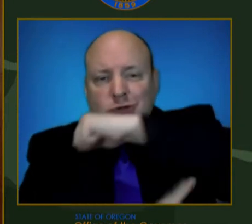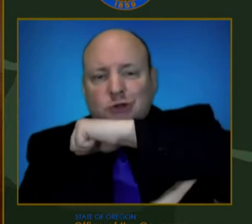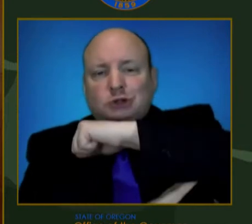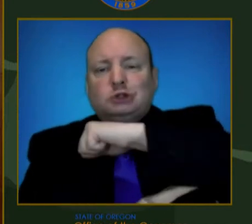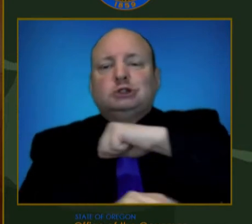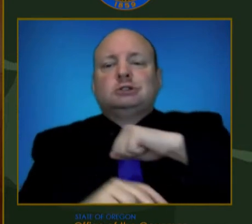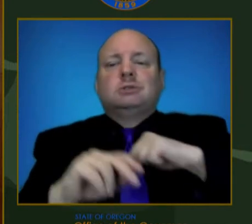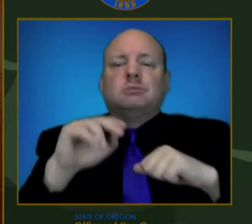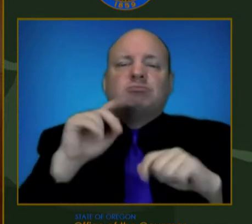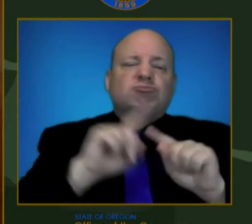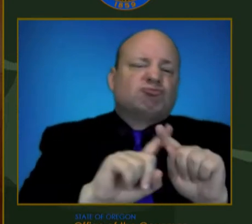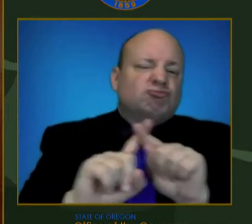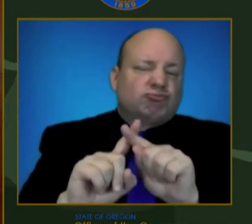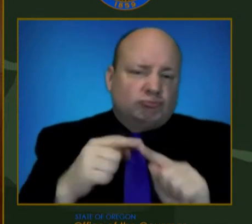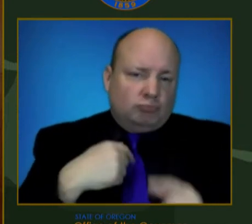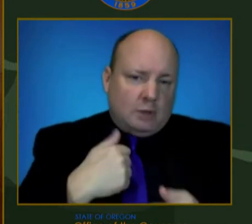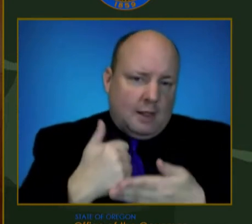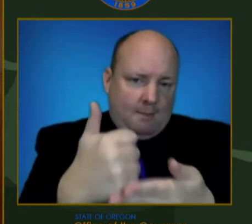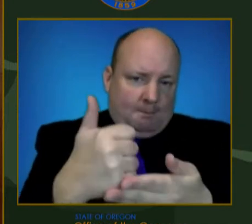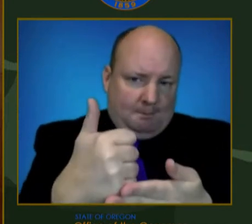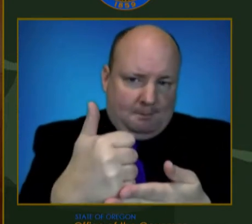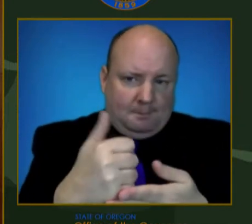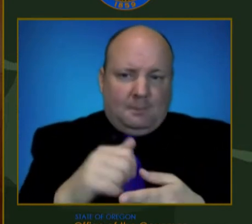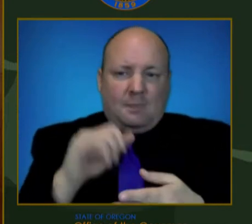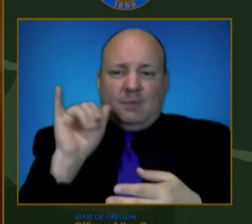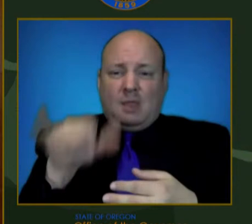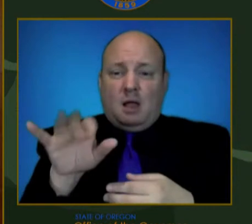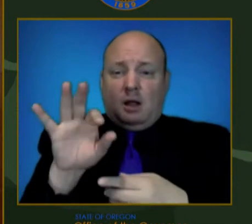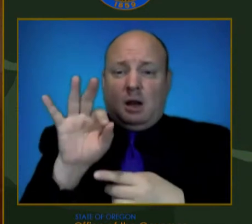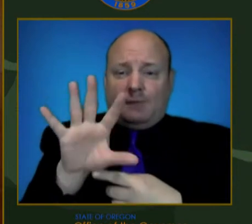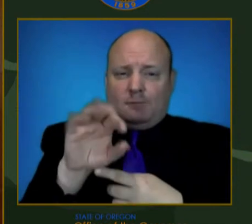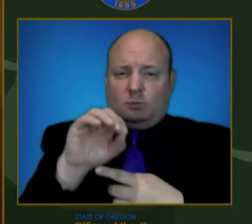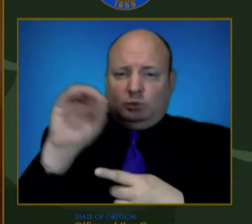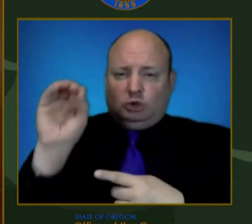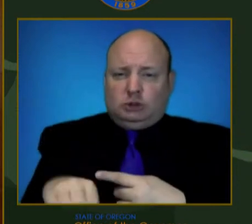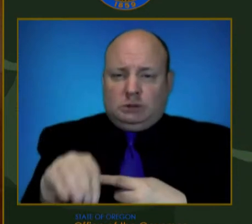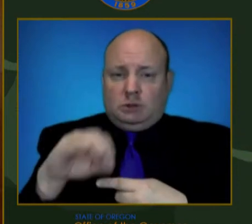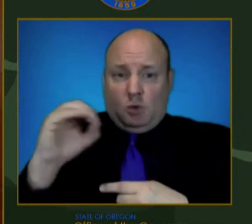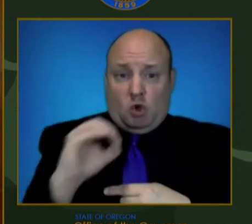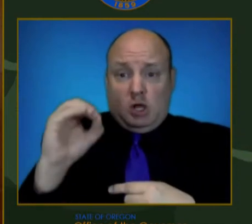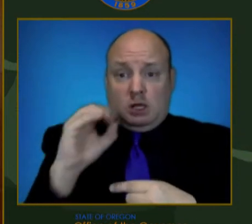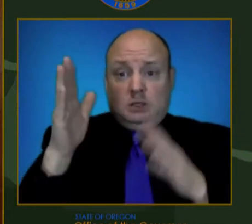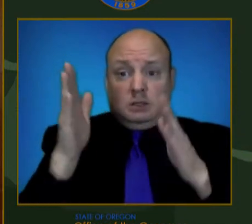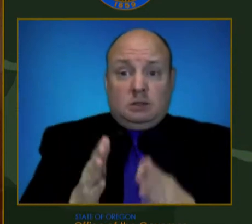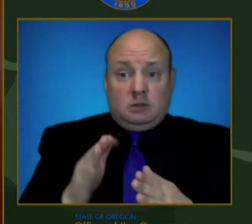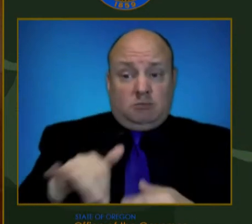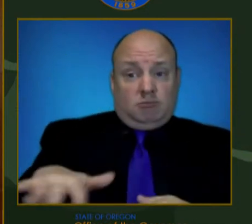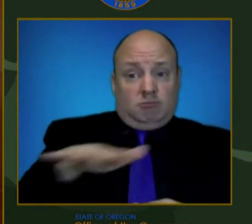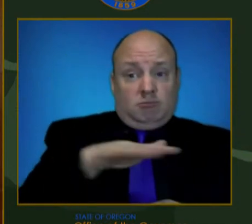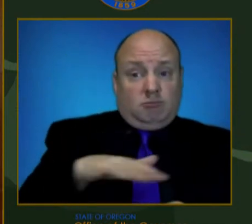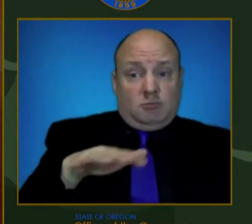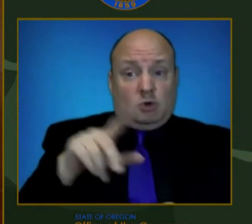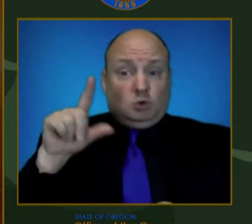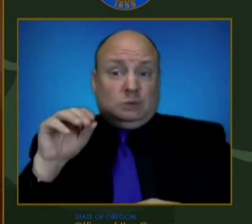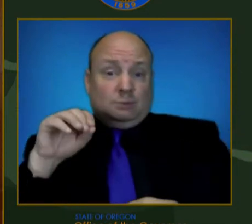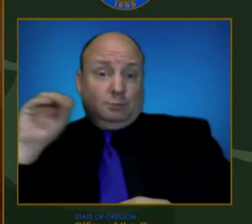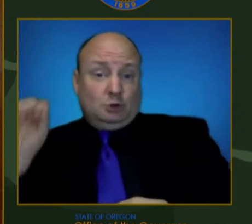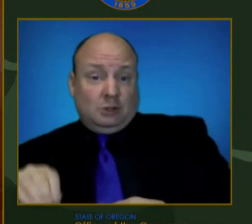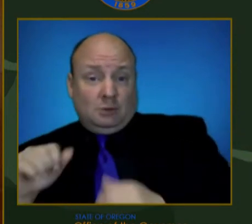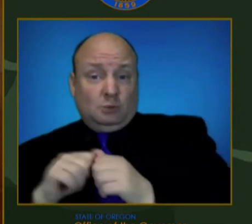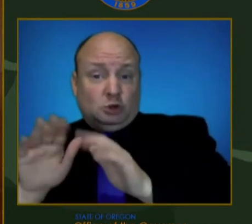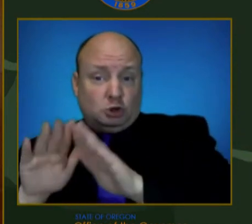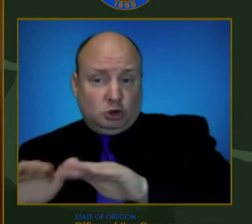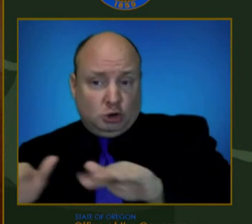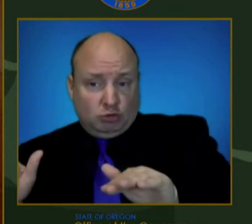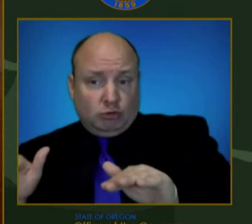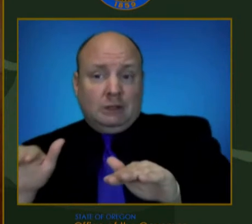Now, more than 95% of Oregonians and 100% of our children have access to health care